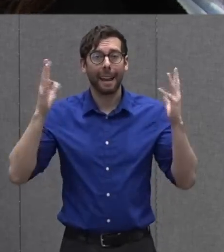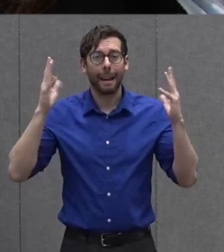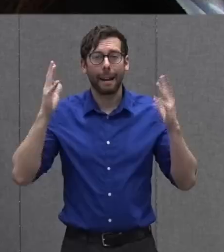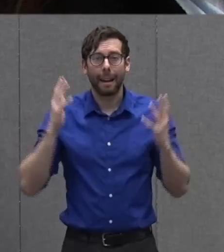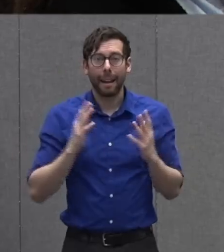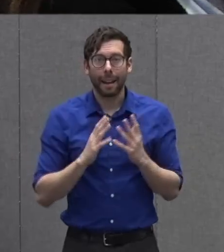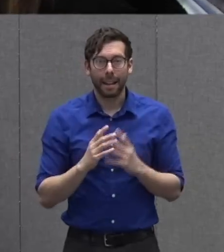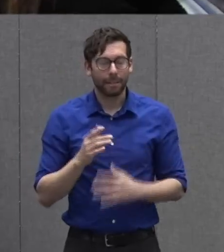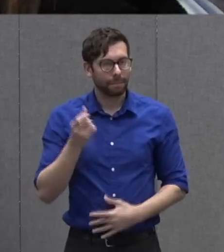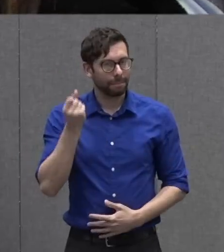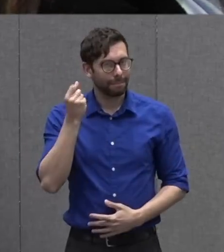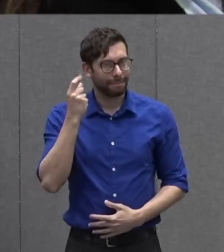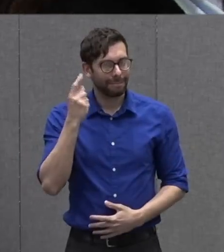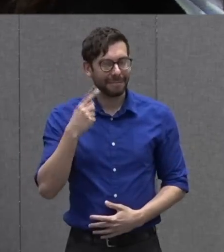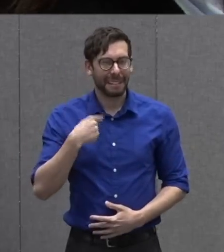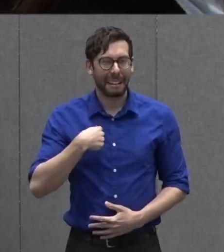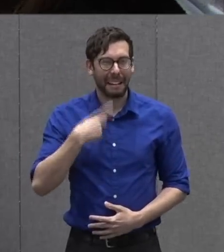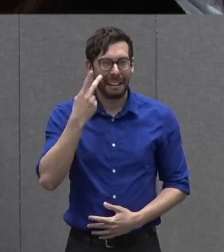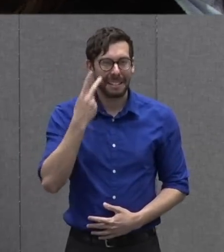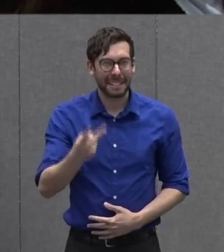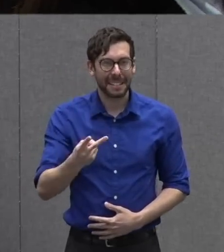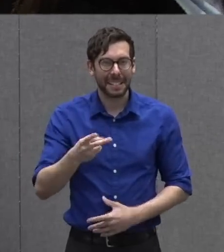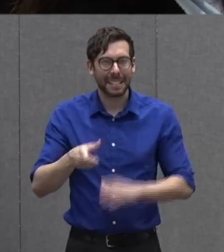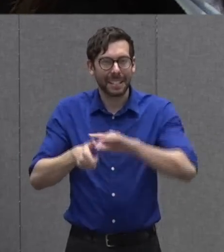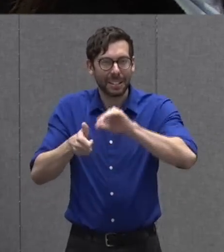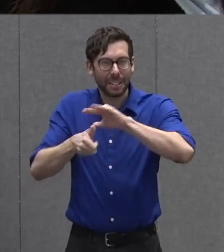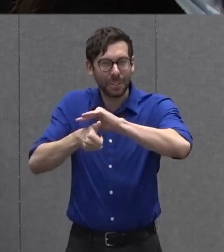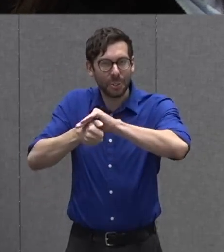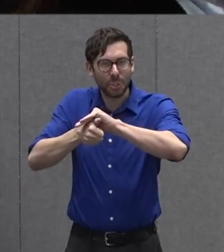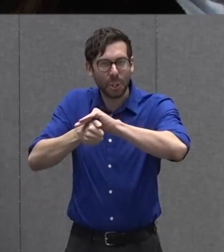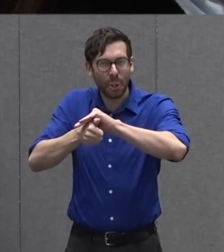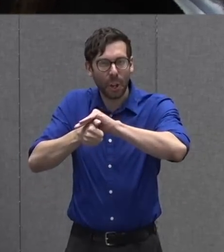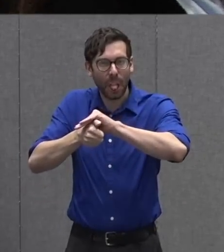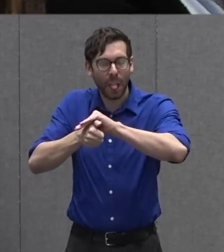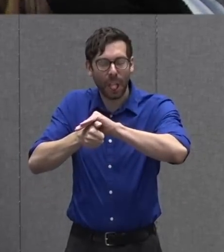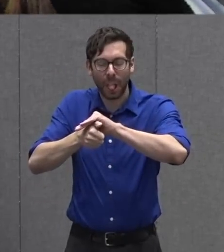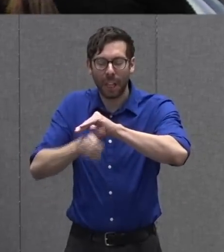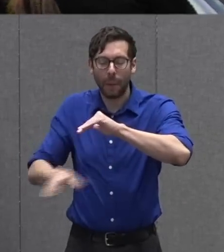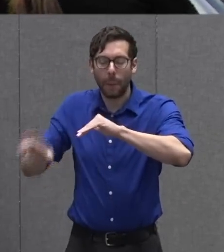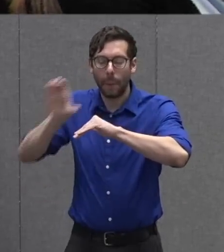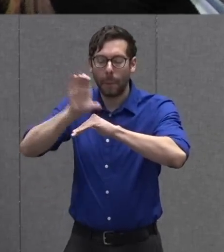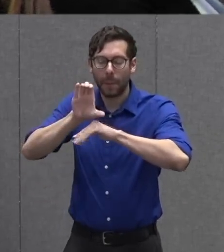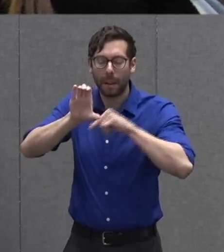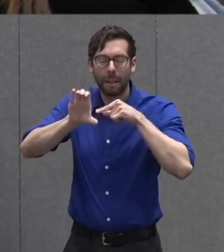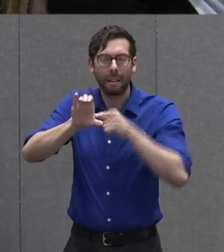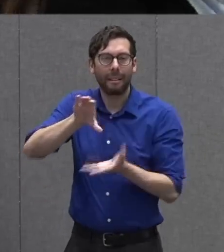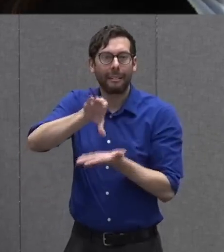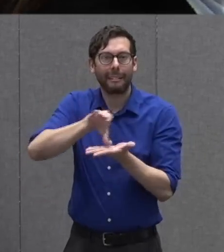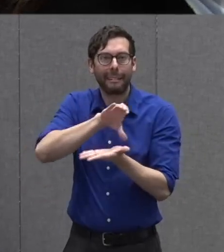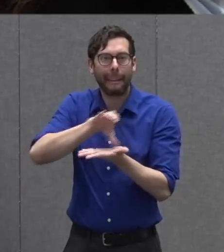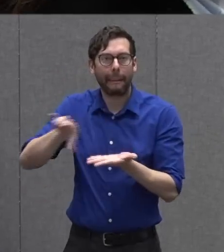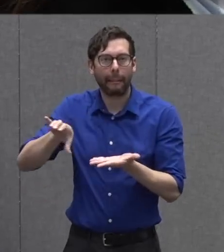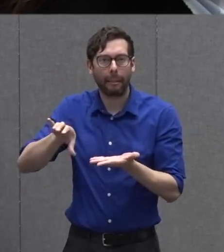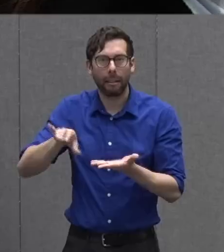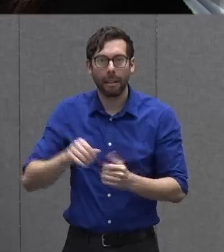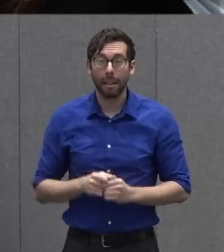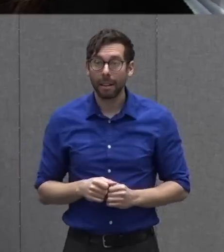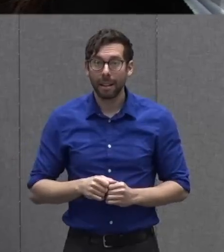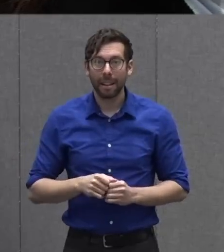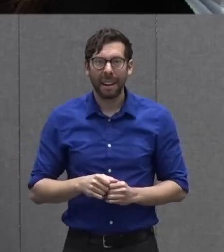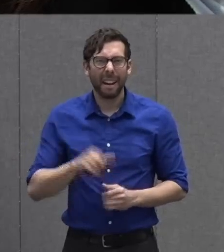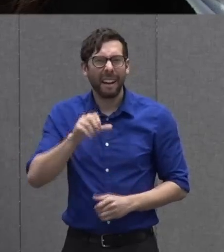a turtle with some cake and a snail. Even the snail got there faster than the